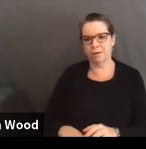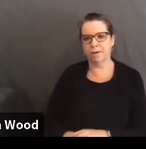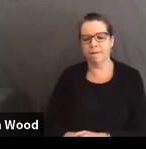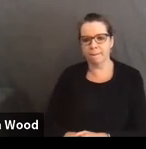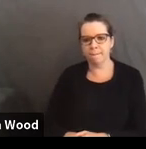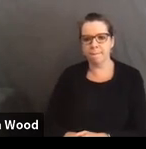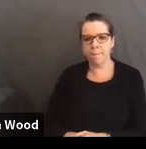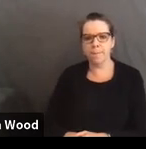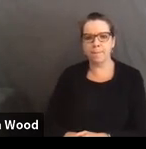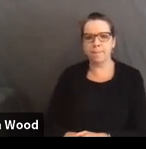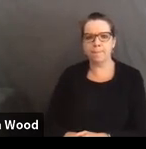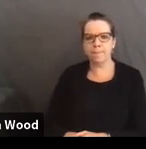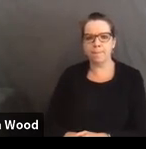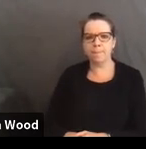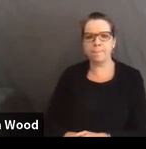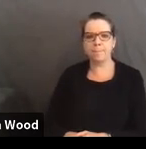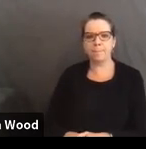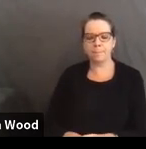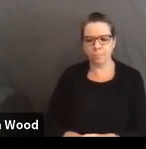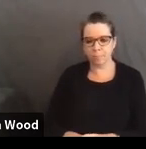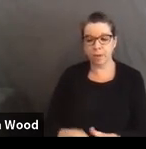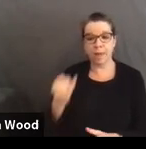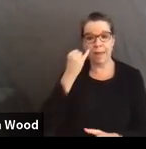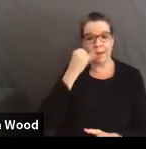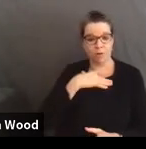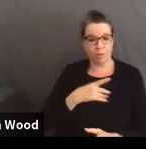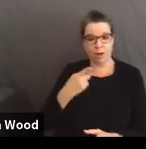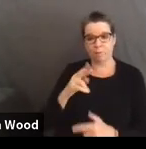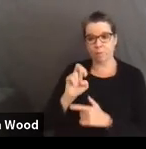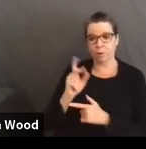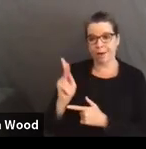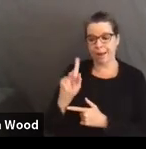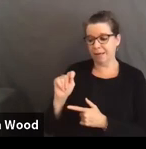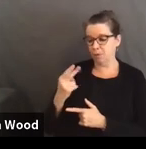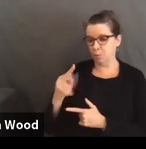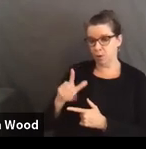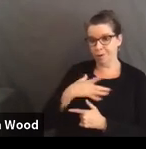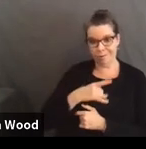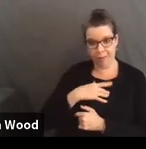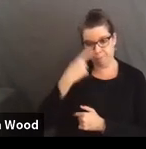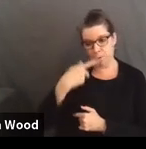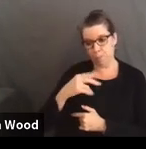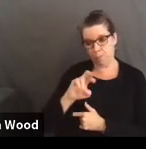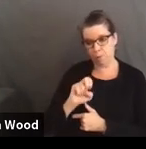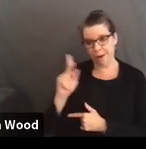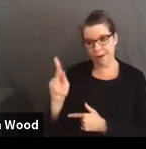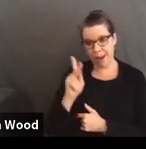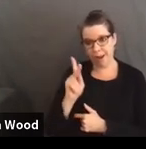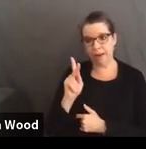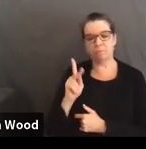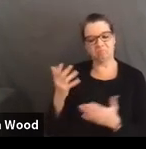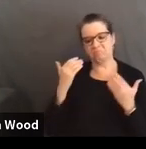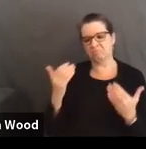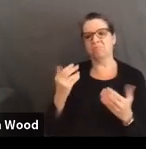But if you like the product for pre-K and Texas Home Learning and want to use that, then you certainly can